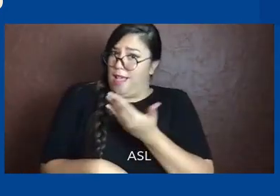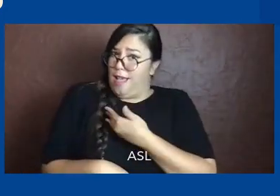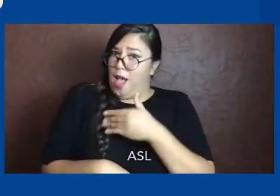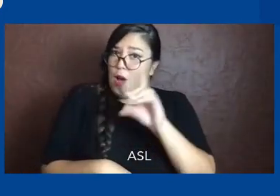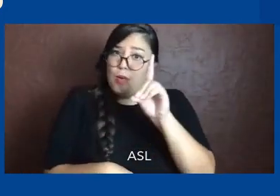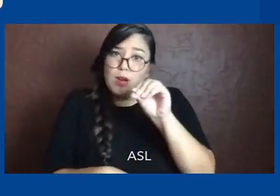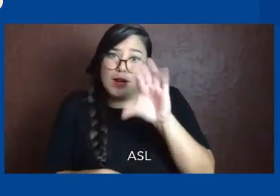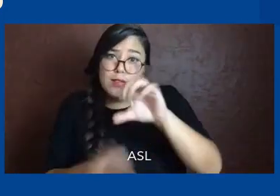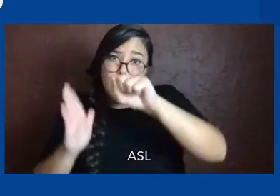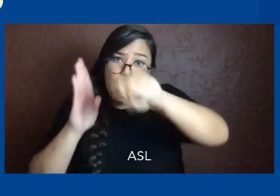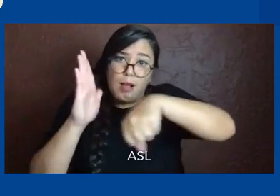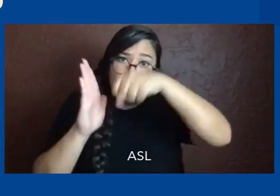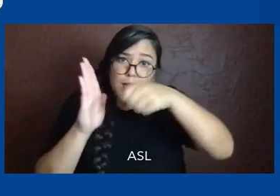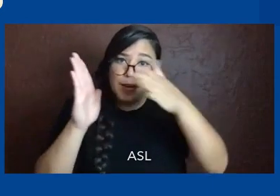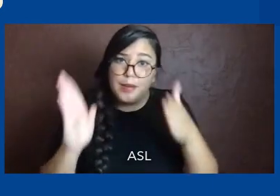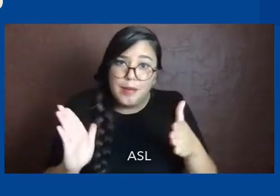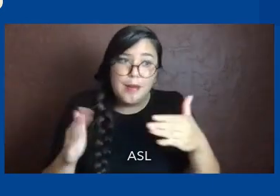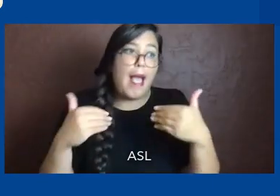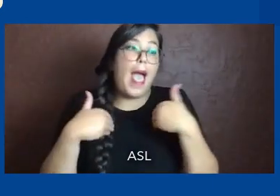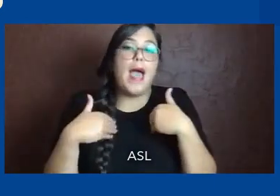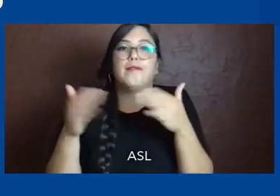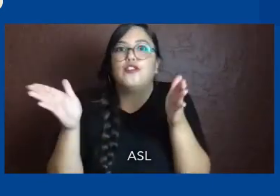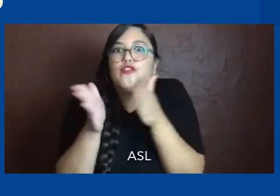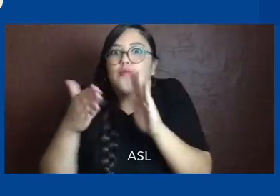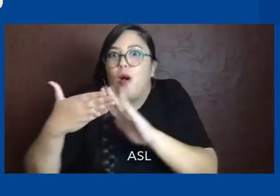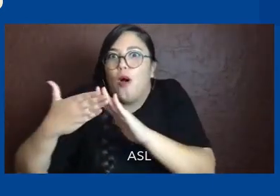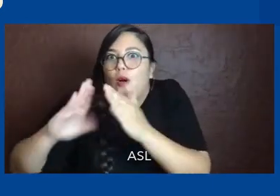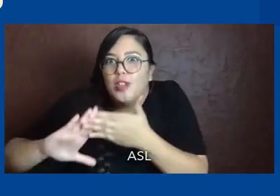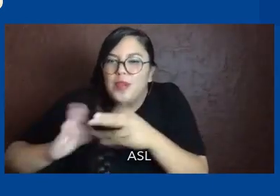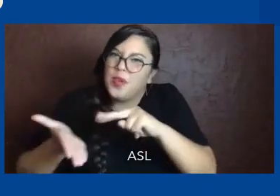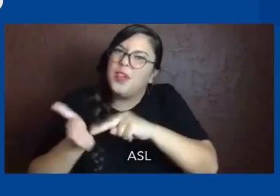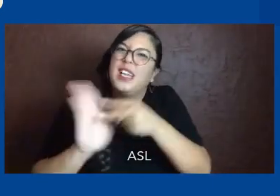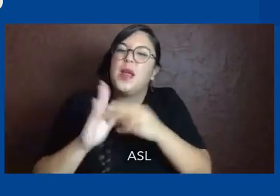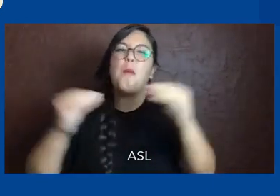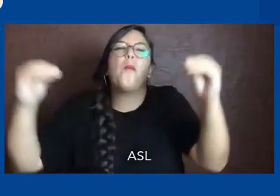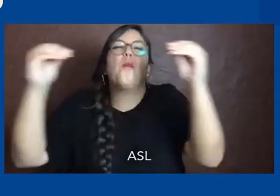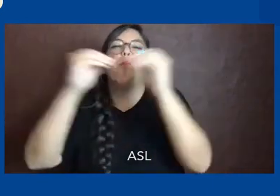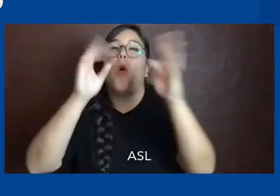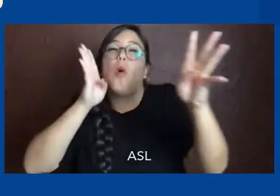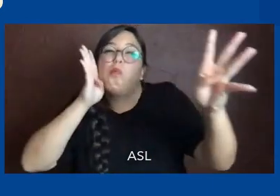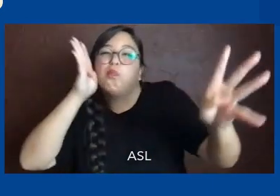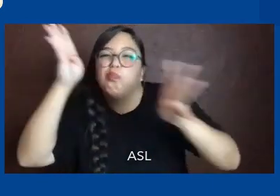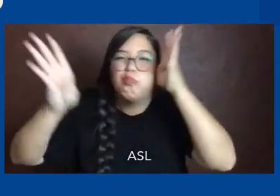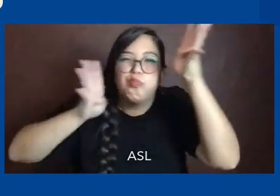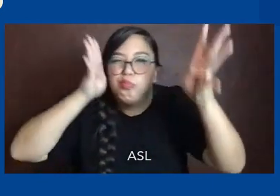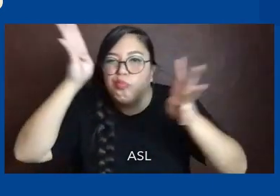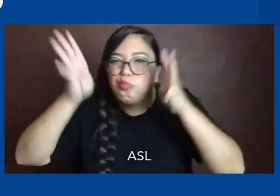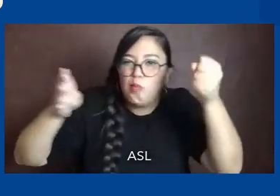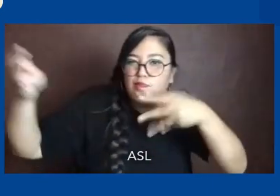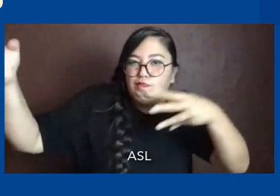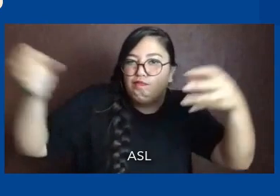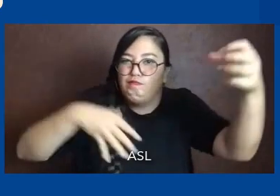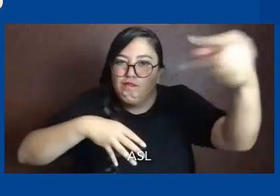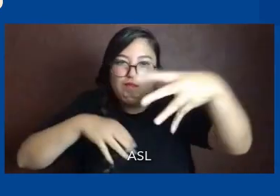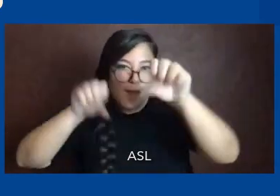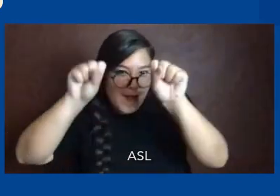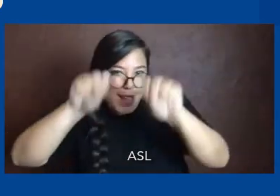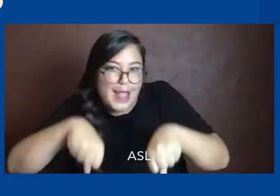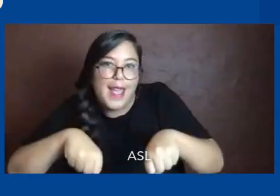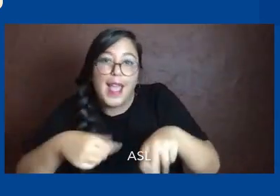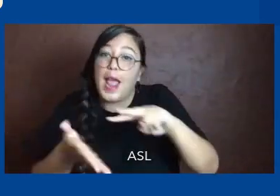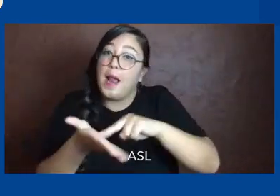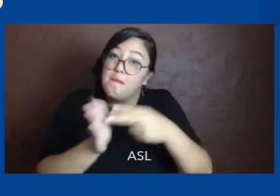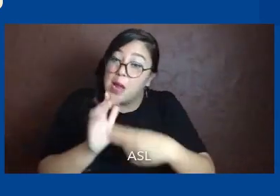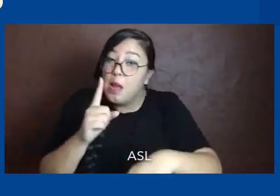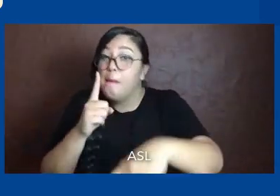and gained when you have comfortable little fiefdoms. And so it's a push and pull that I have in my mind of really loving the freedom and the autonomy